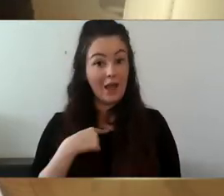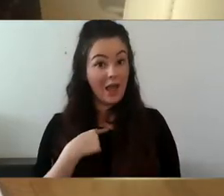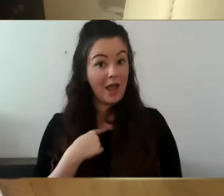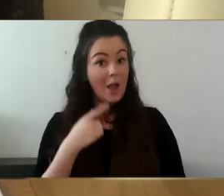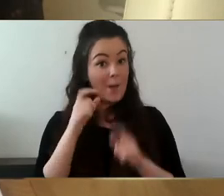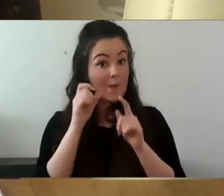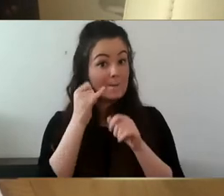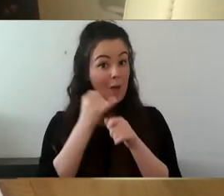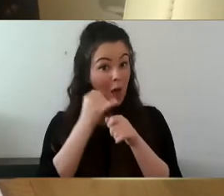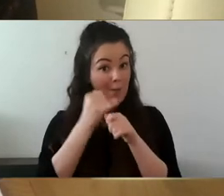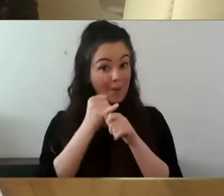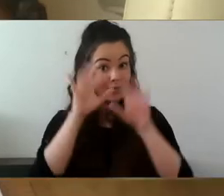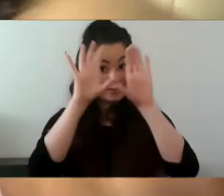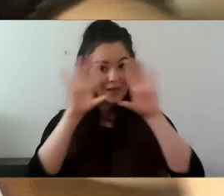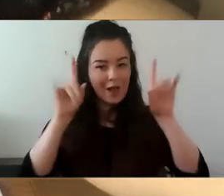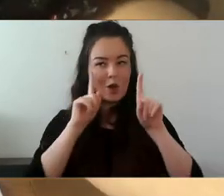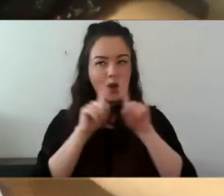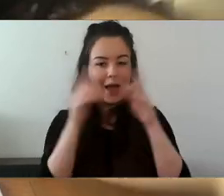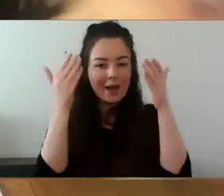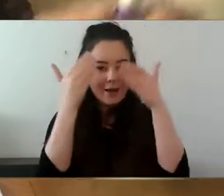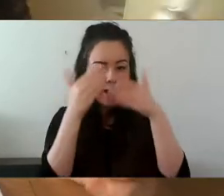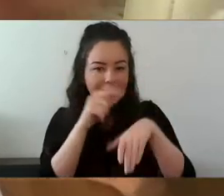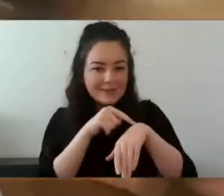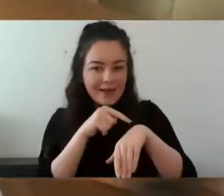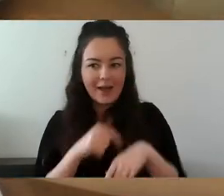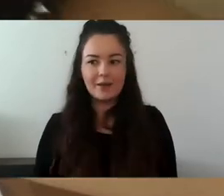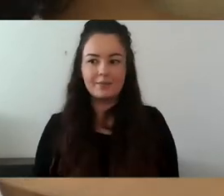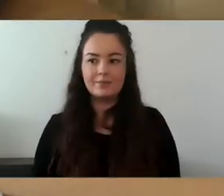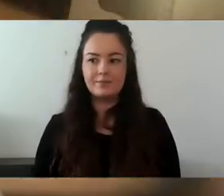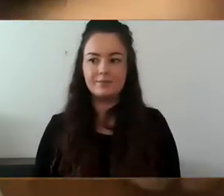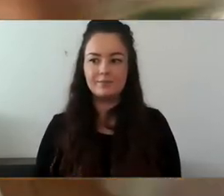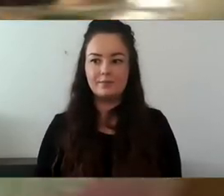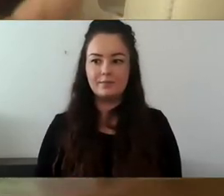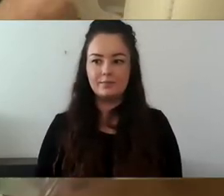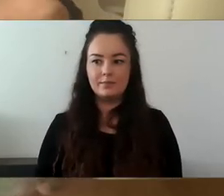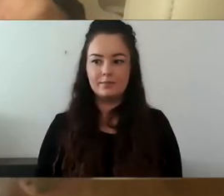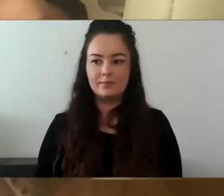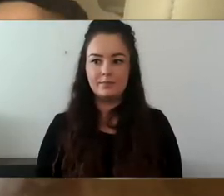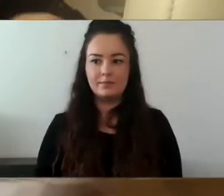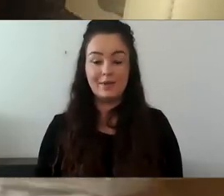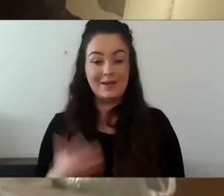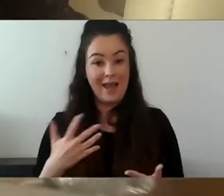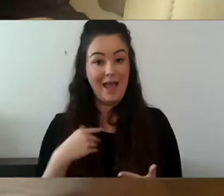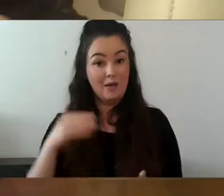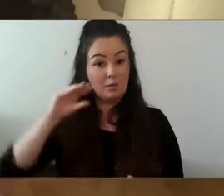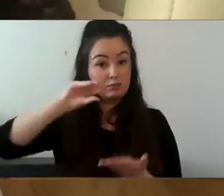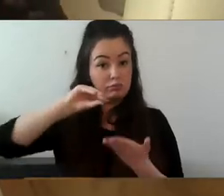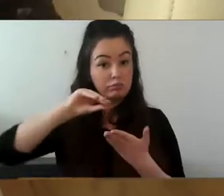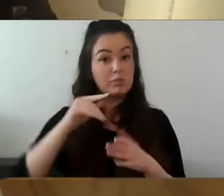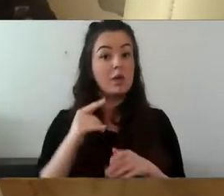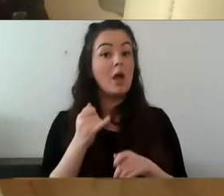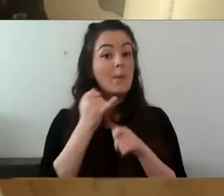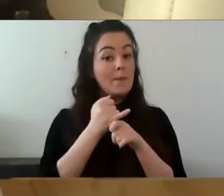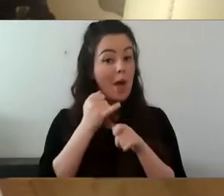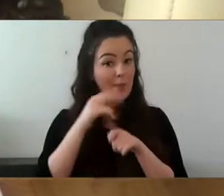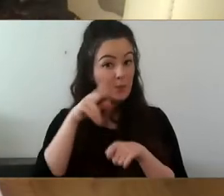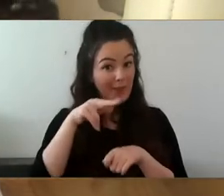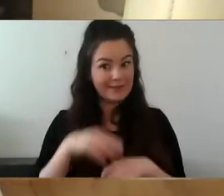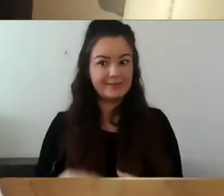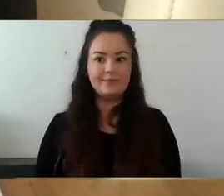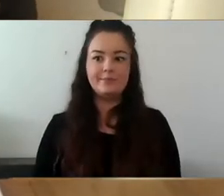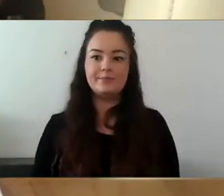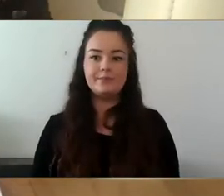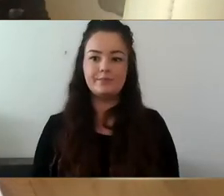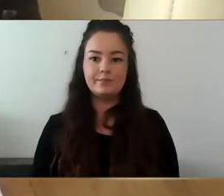I'm going to do a purple sky so it looks like nighttime. So I'm going to squeeze out some purple